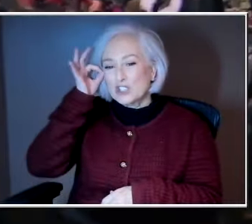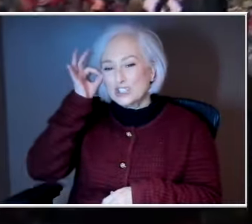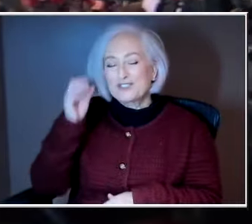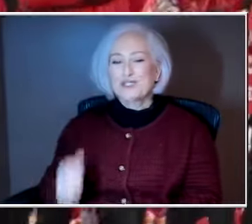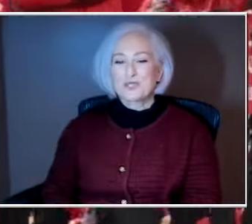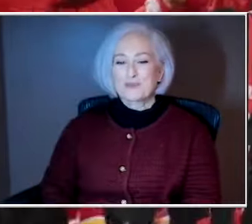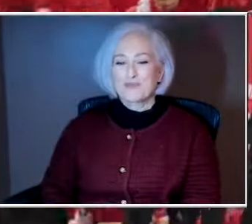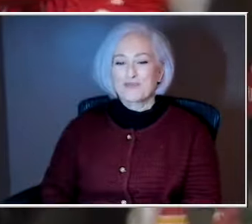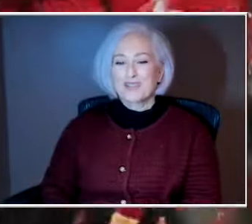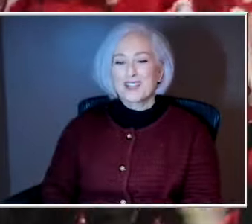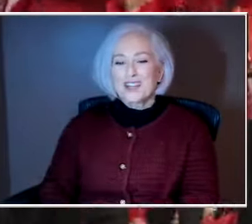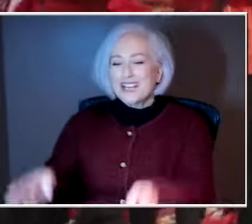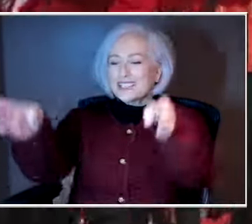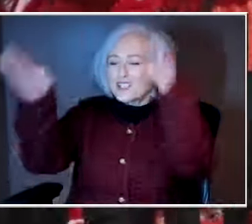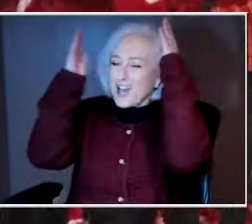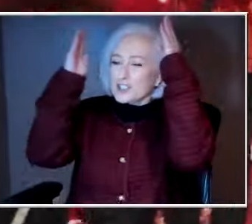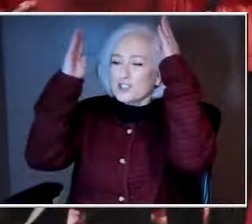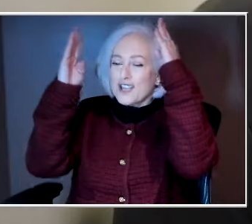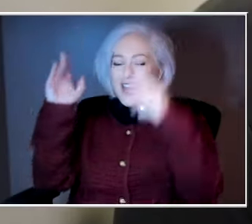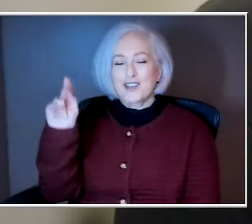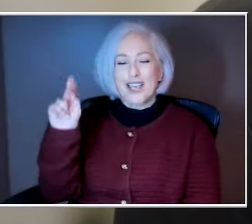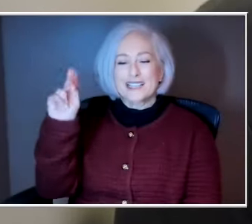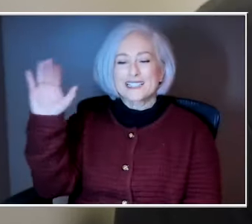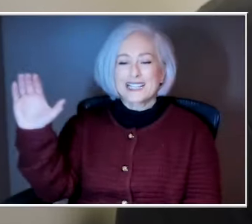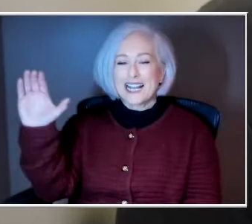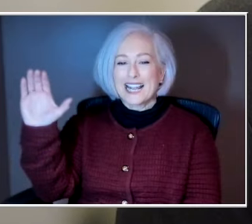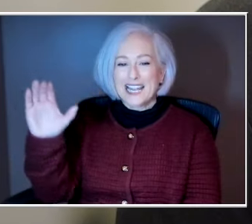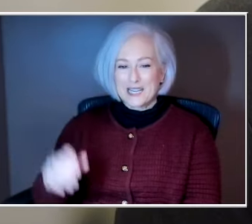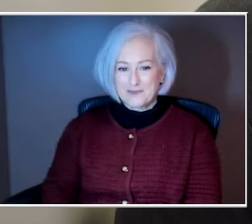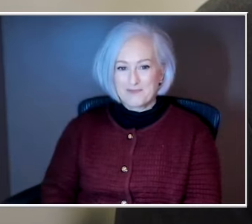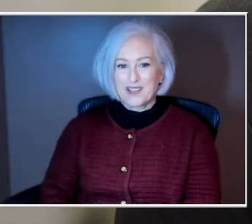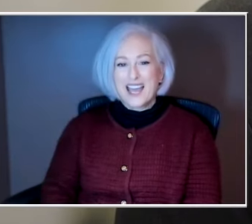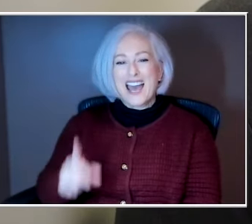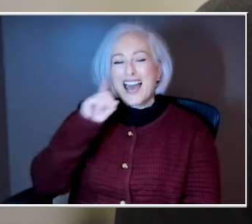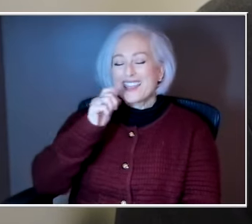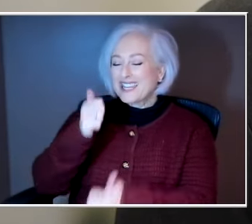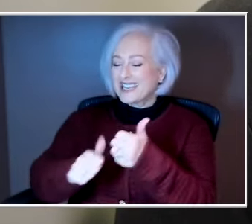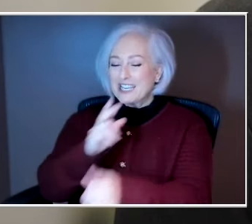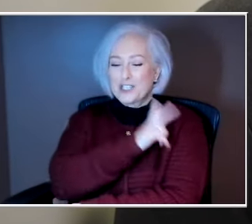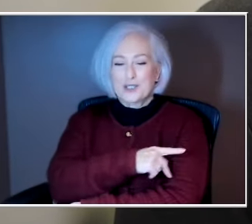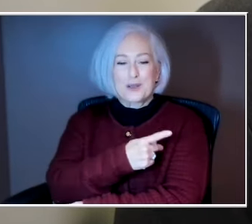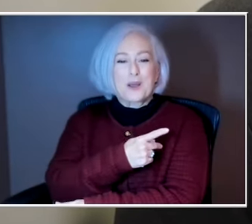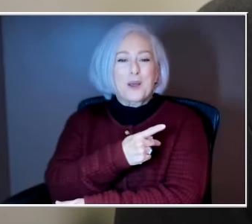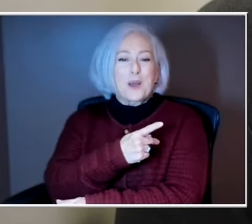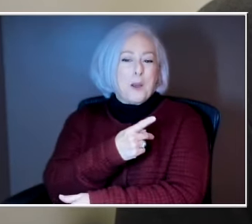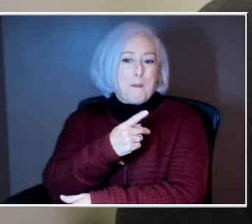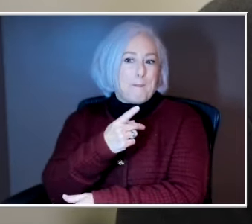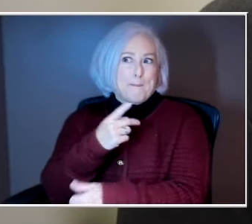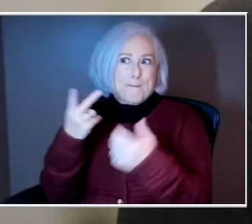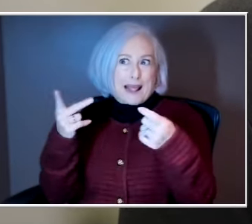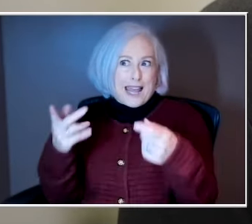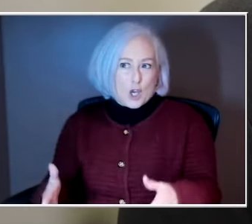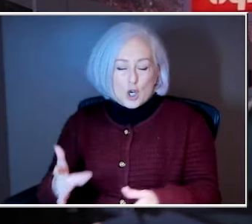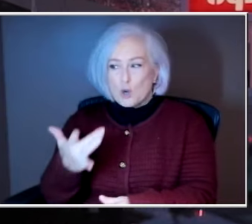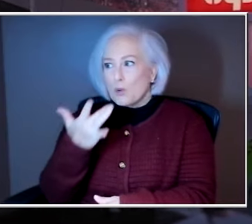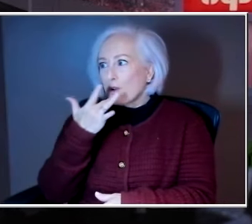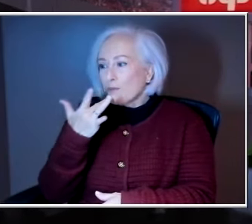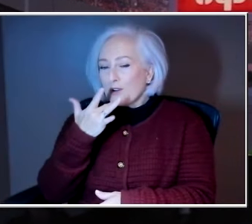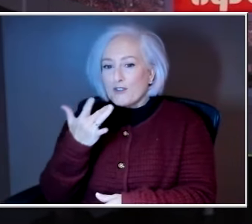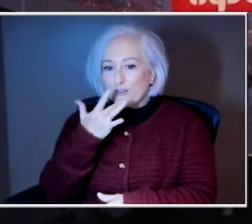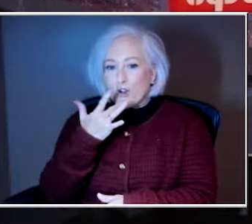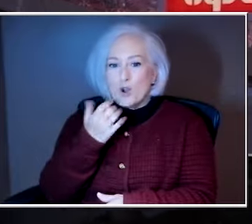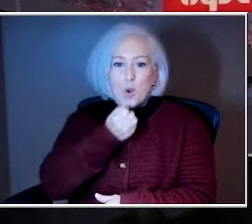Kansas City! I think pretty much every single player would rather play in a warmer, you know, 70s to 80s is usually probably the most comfortable.